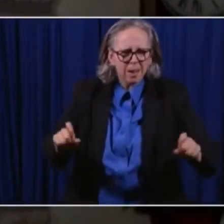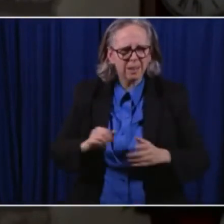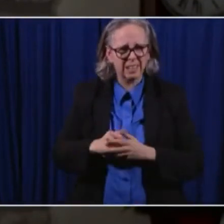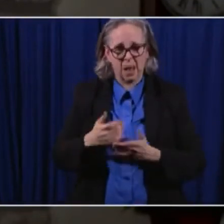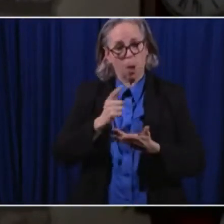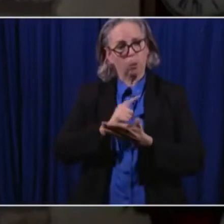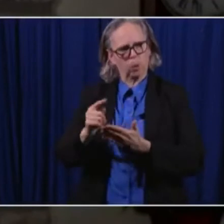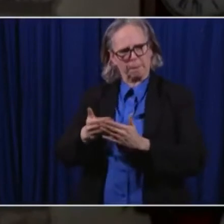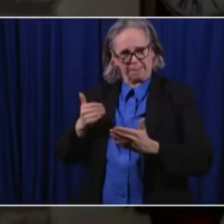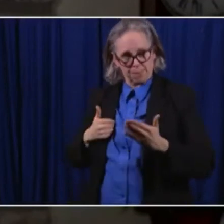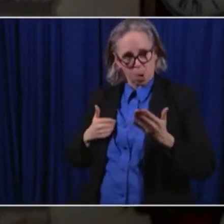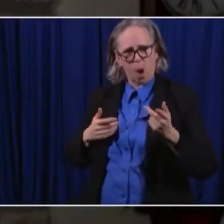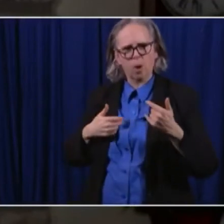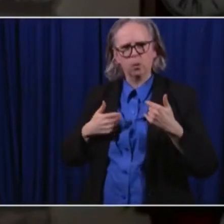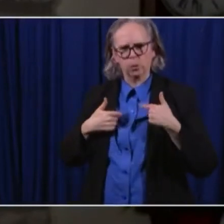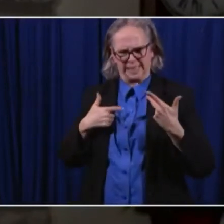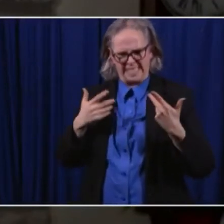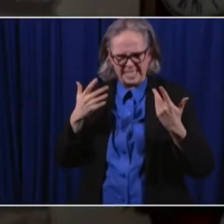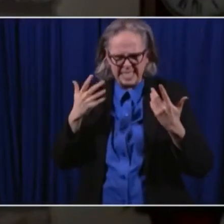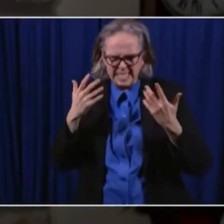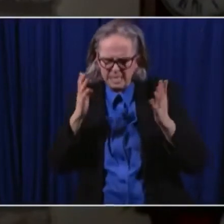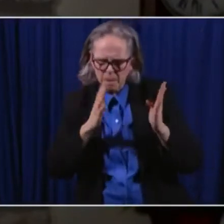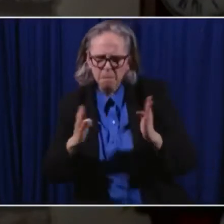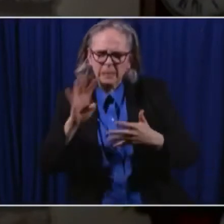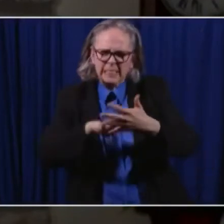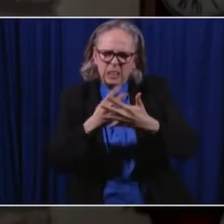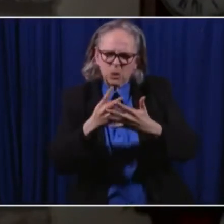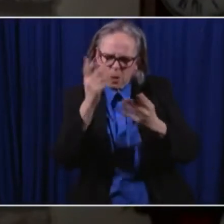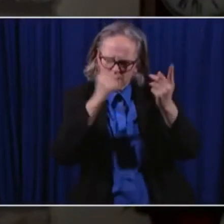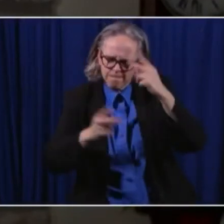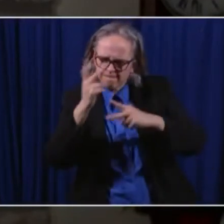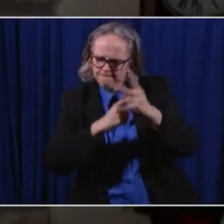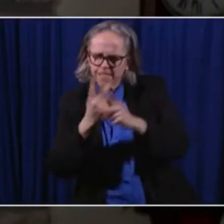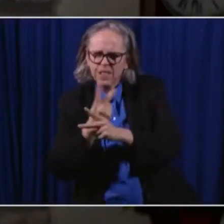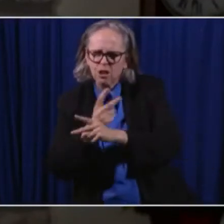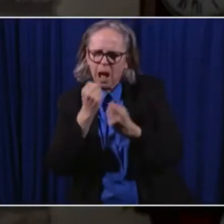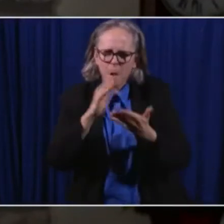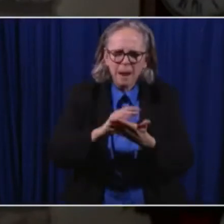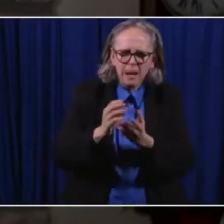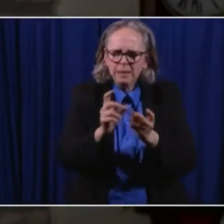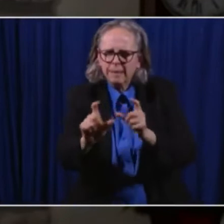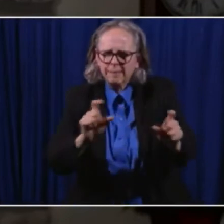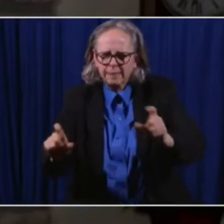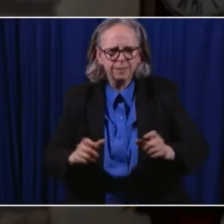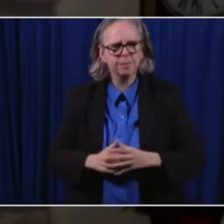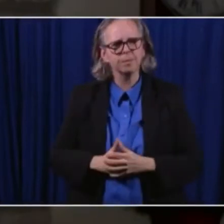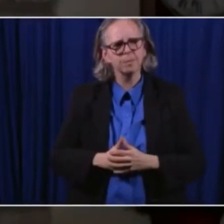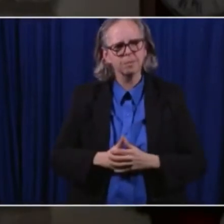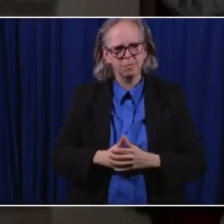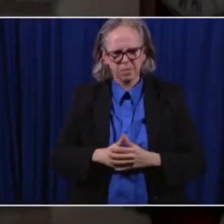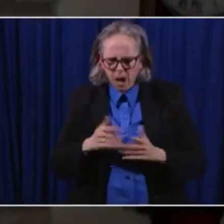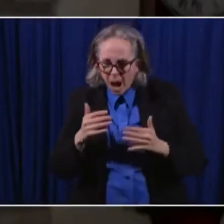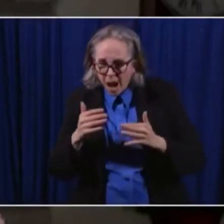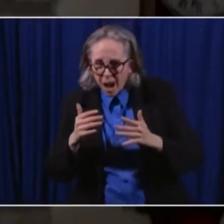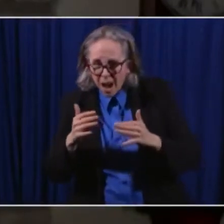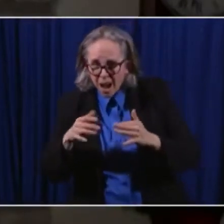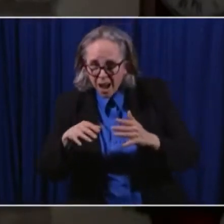how to plan. So I think as this gets on further, we hope a couple things happens. We hope it gets a little